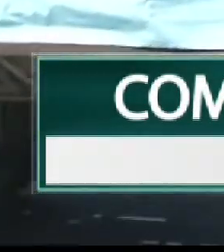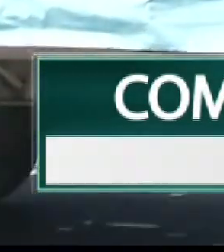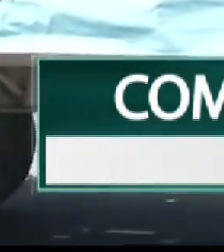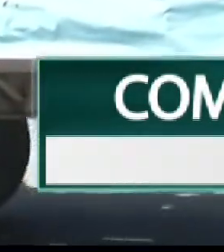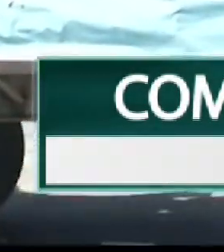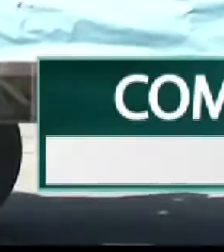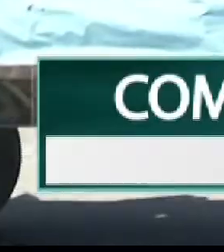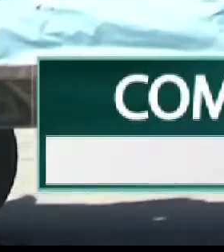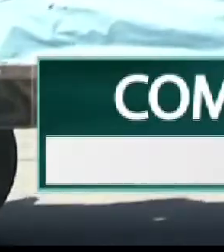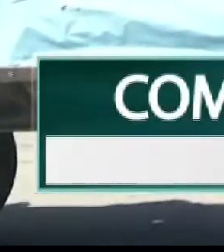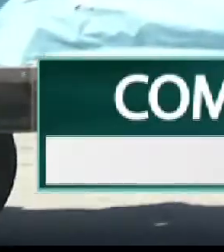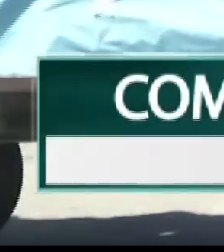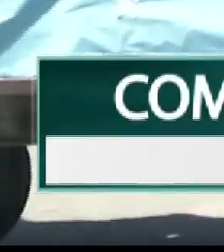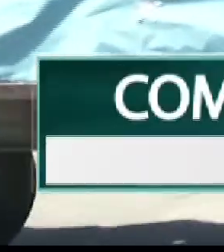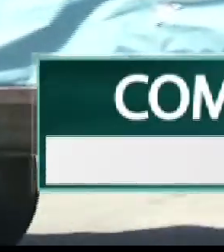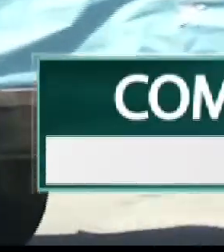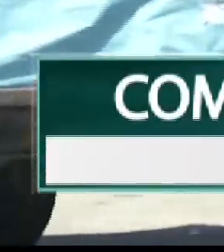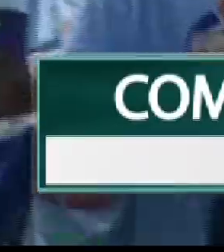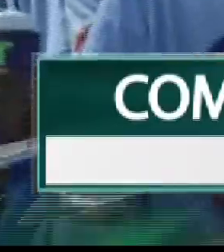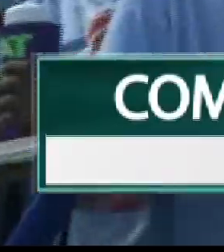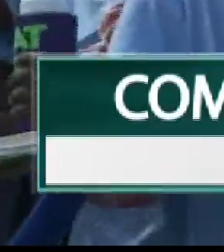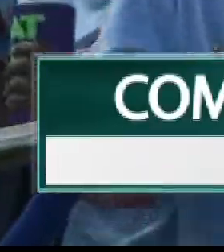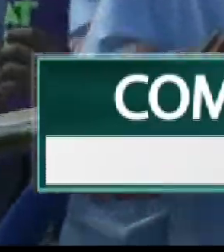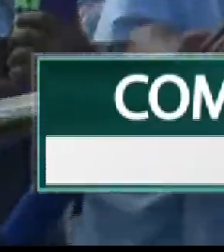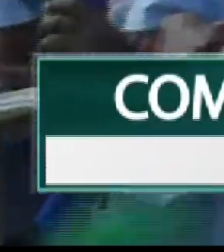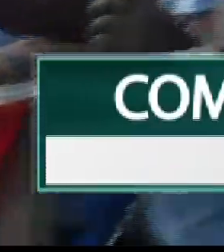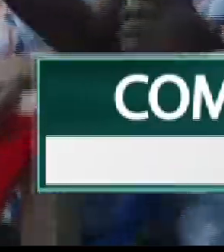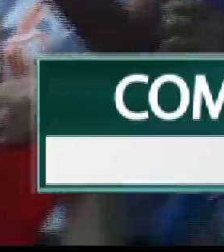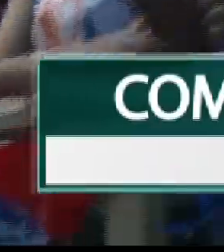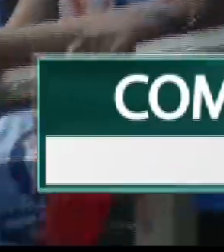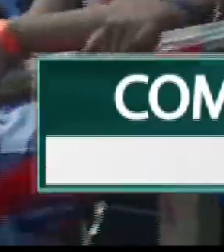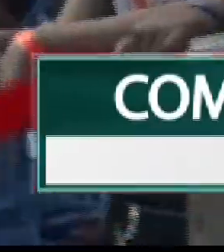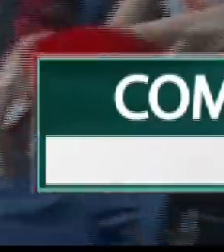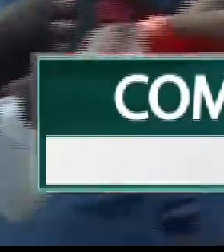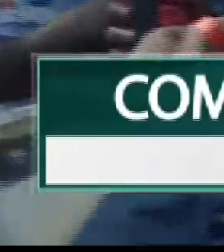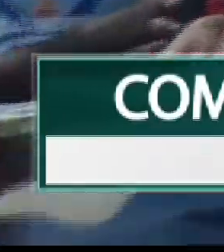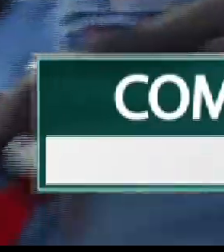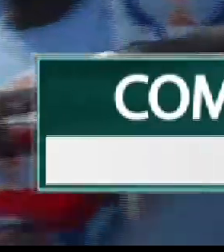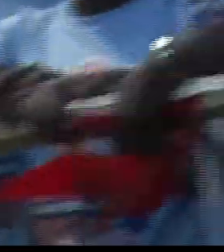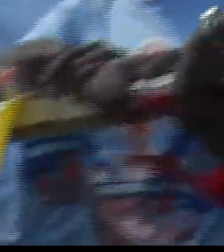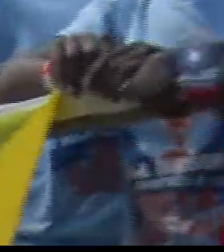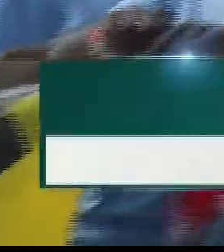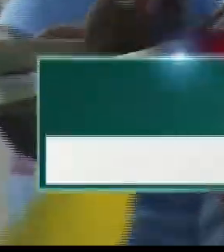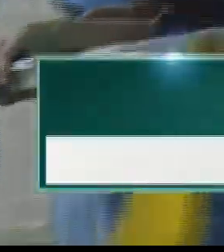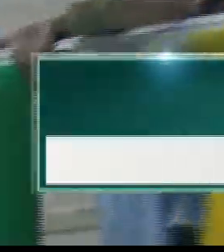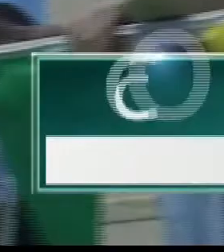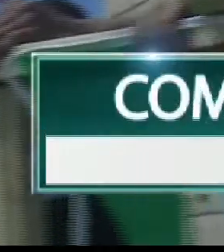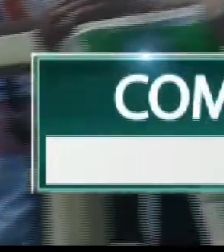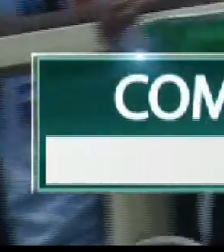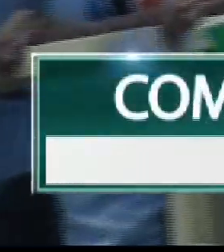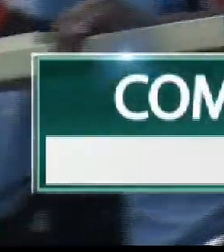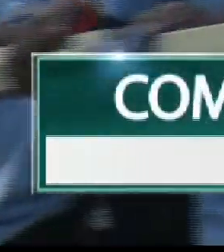And snakes on parade. Rattlers celebrate their Hugh Campbell win. You're watching The Bahamas Tonight.